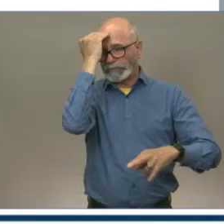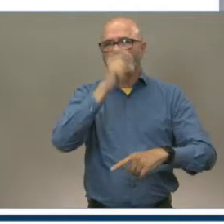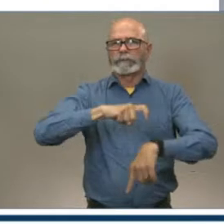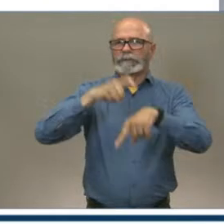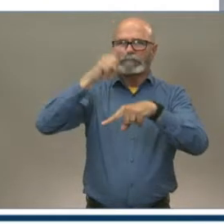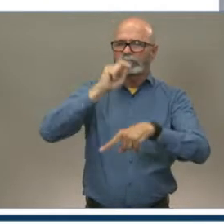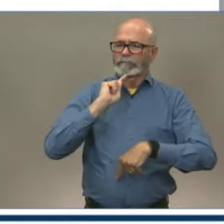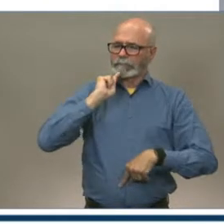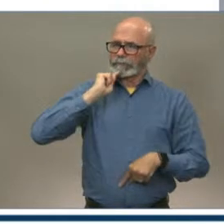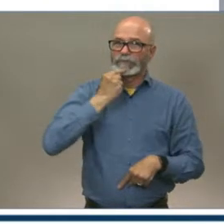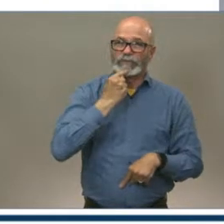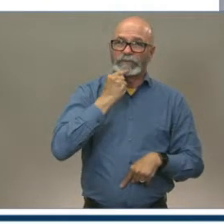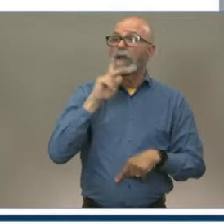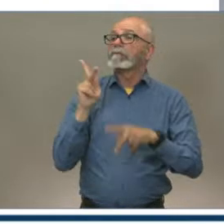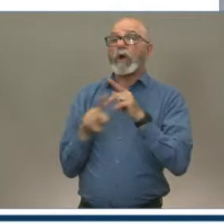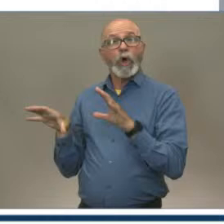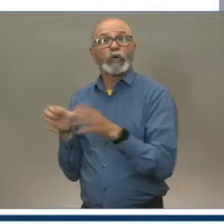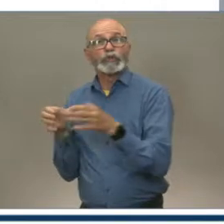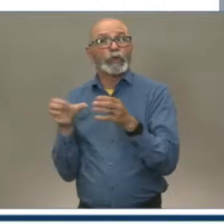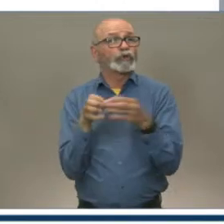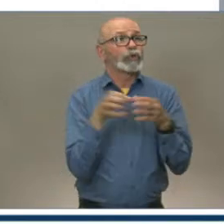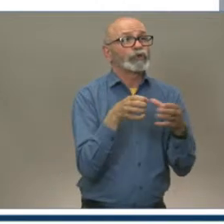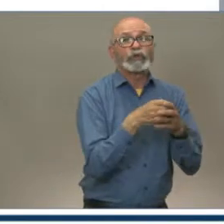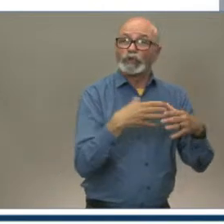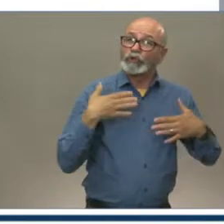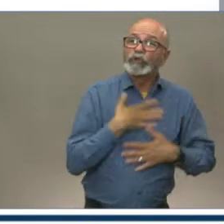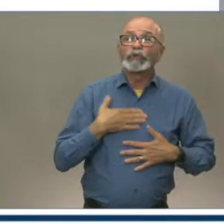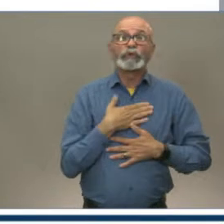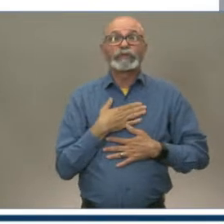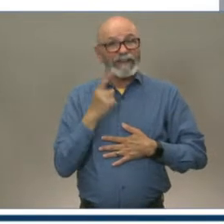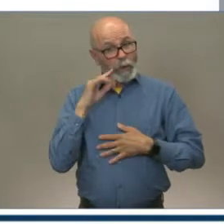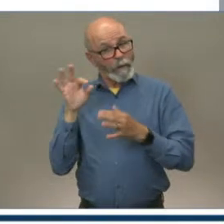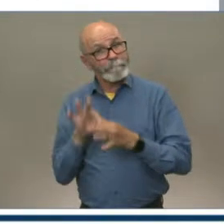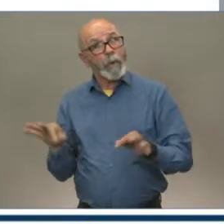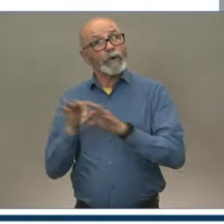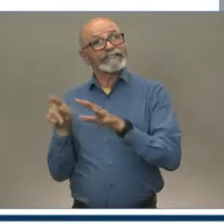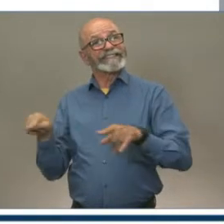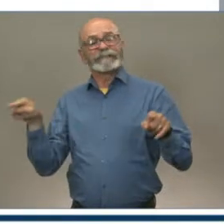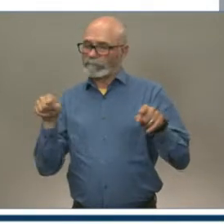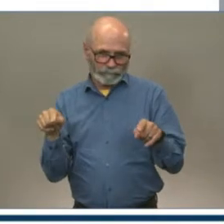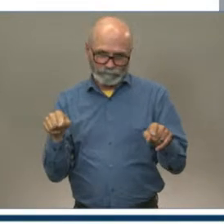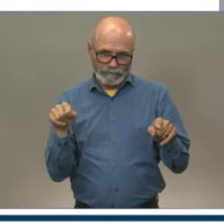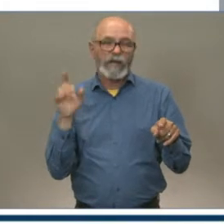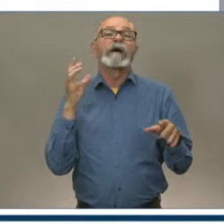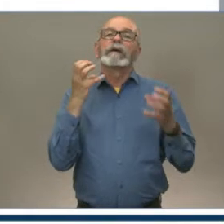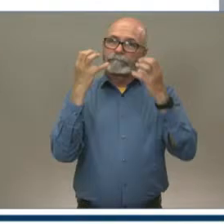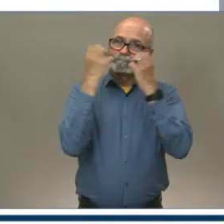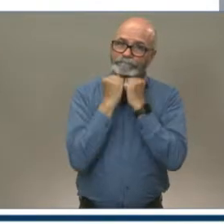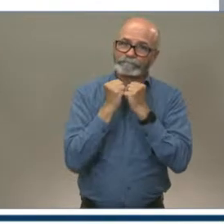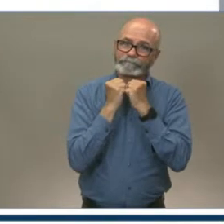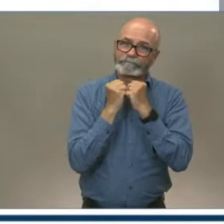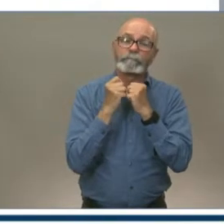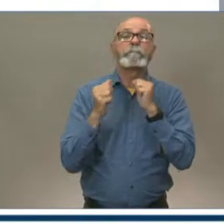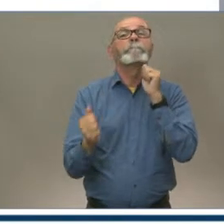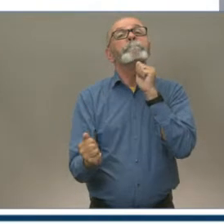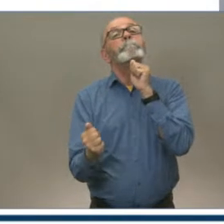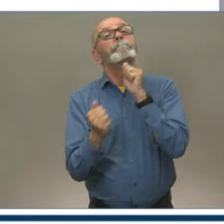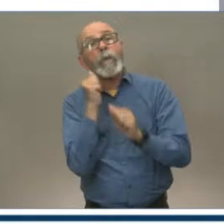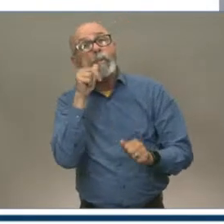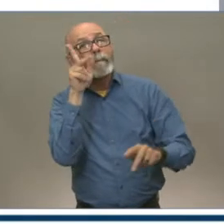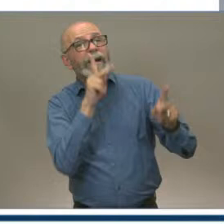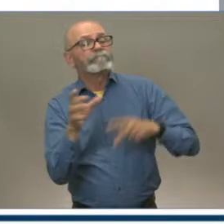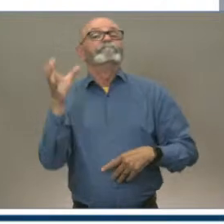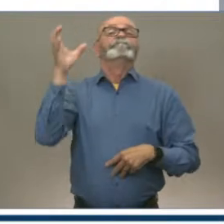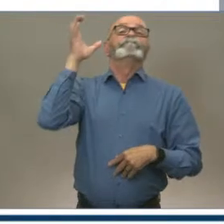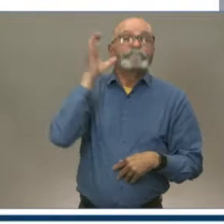acting in the best interests of Nova Scotians. I also want to thank the majority of Nova Scotians that are listening to public health protocols